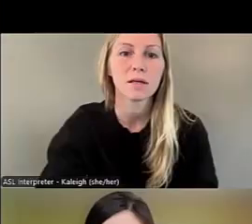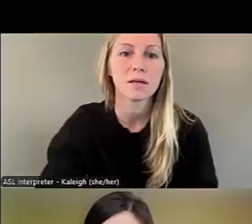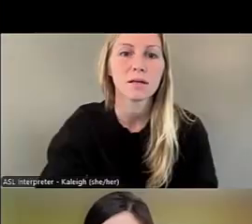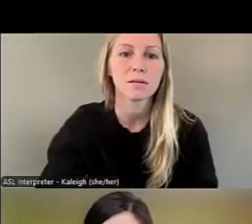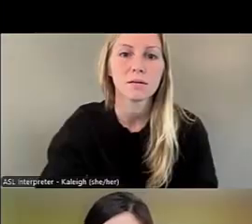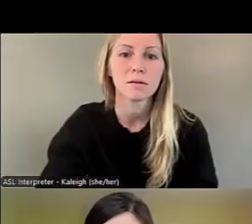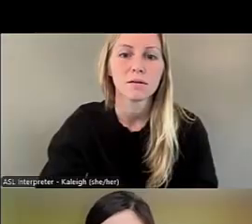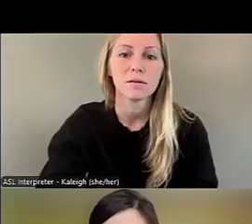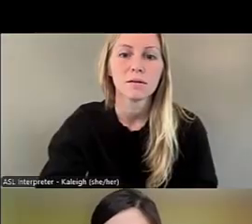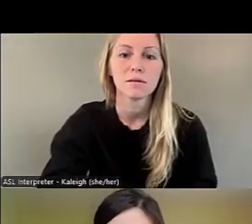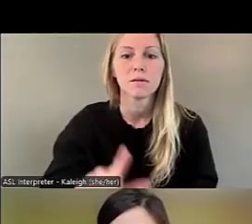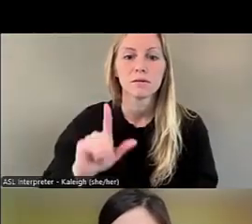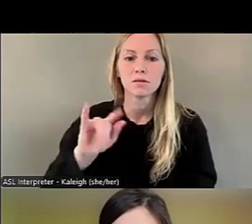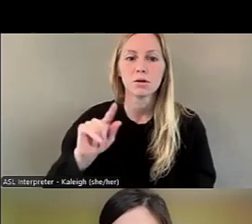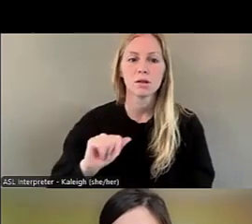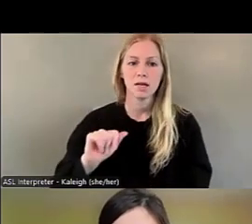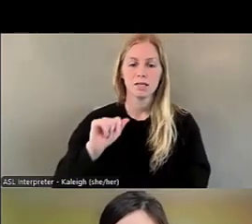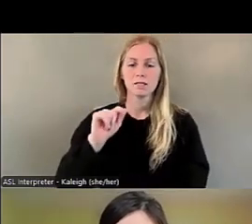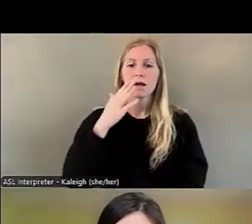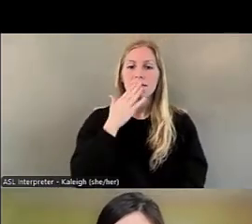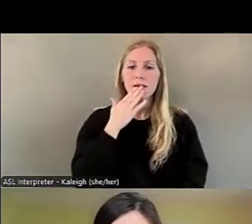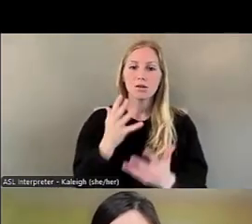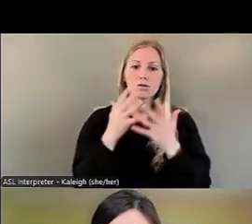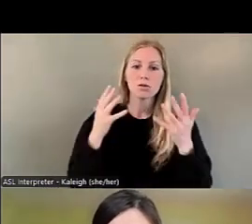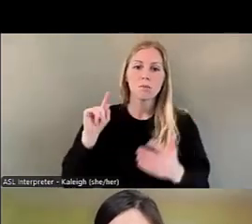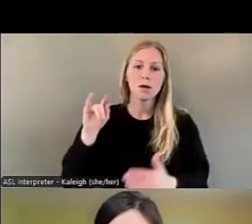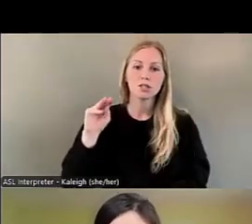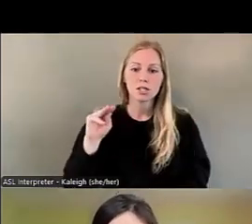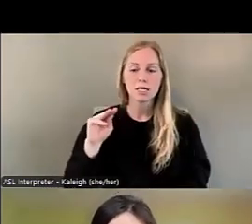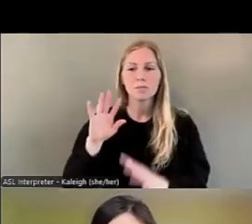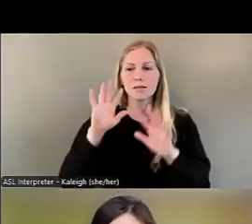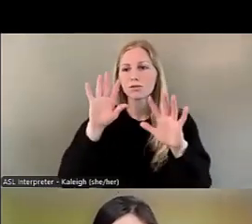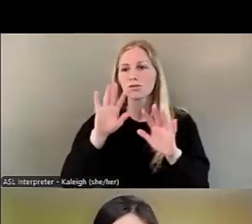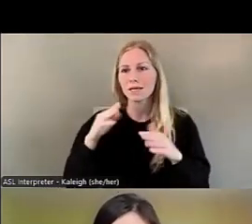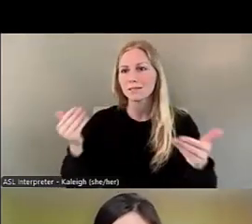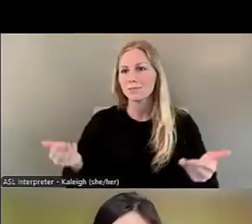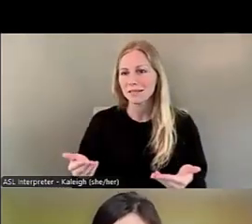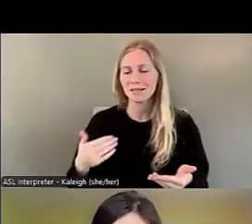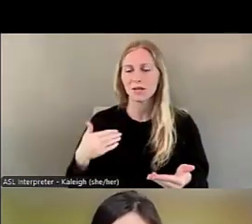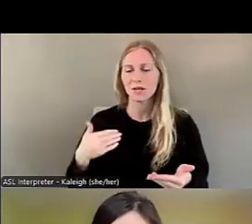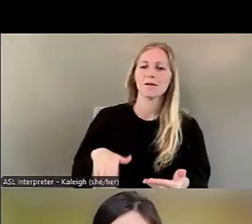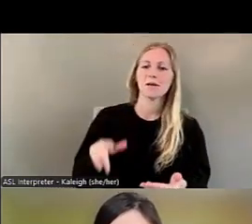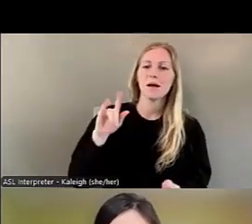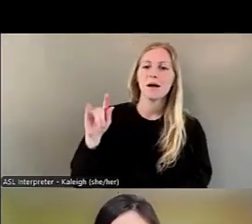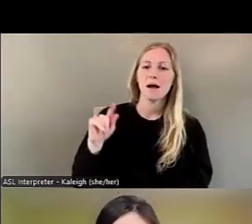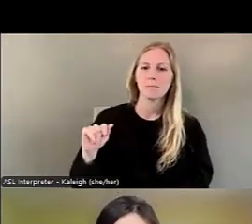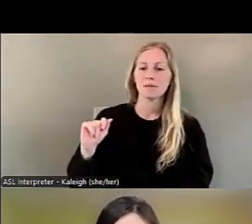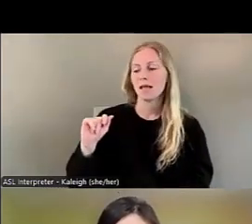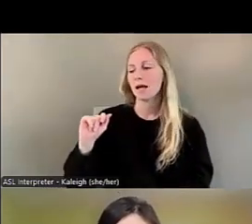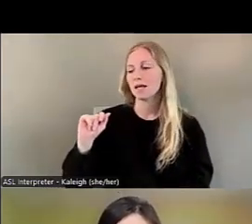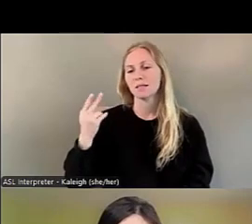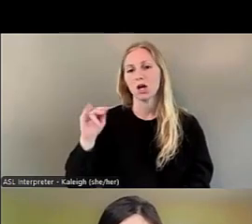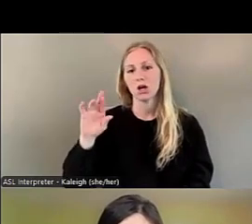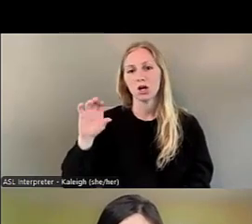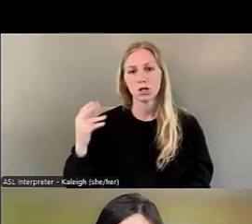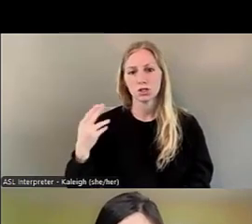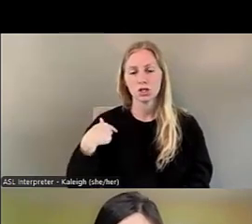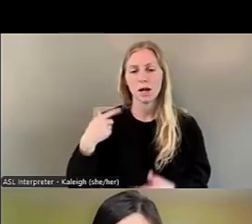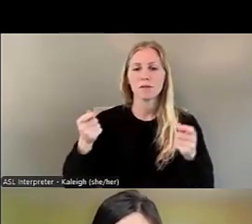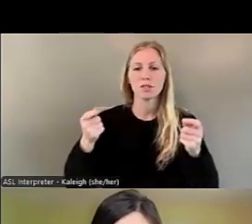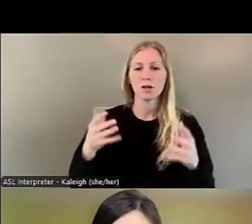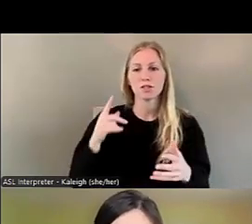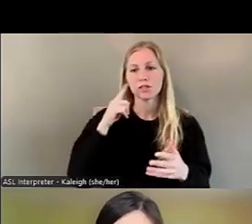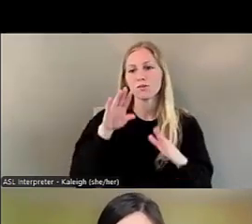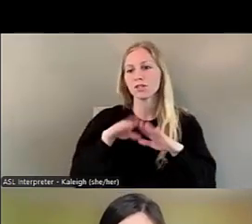Thank you so much, Tim. It's wonderful to be here. As Tim said, my name is Liza Hirsch. I'm the director of the Children's